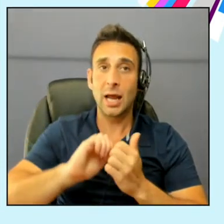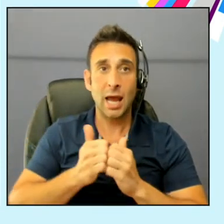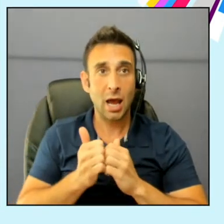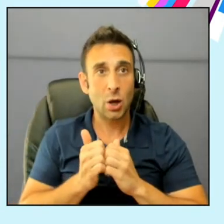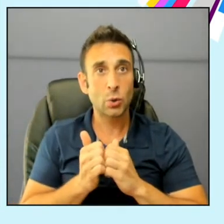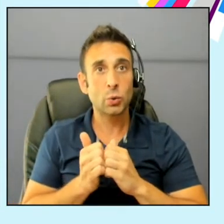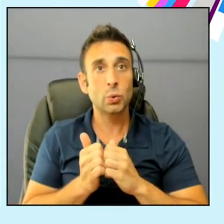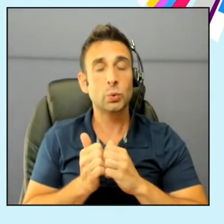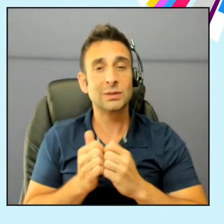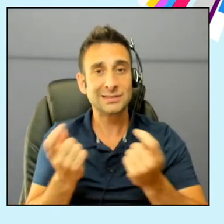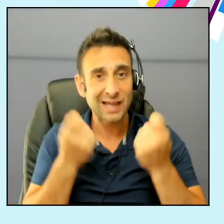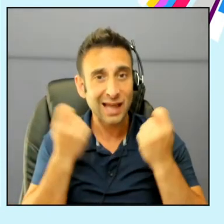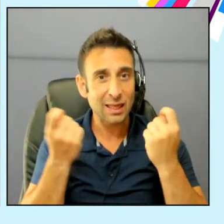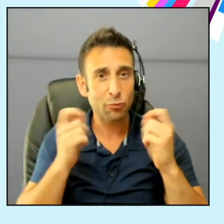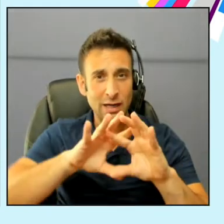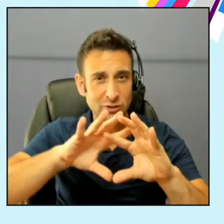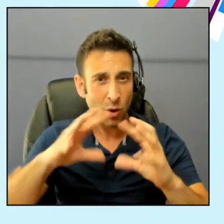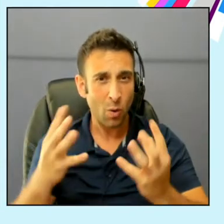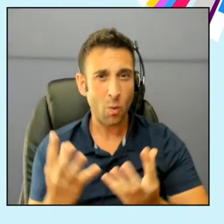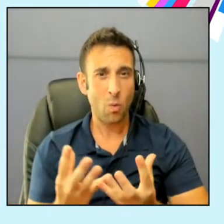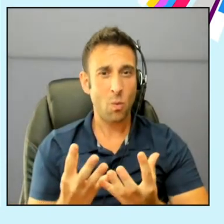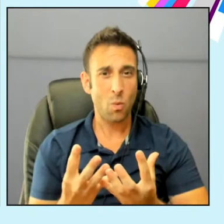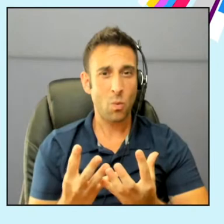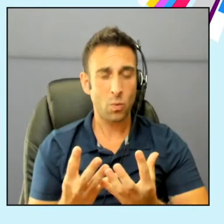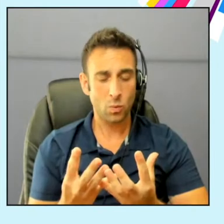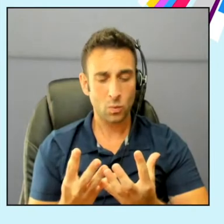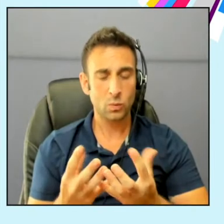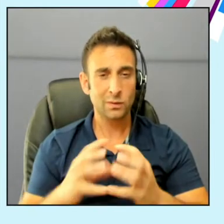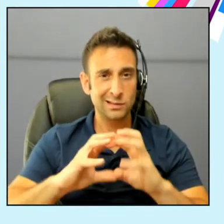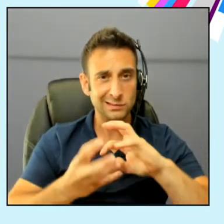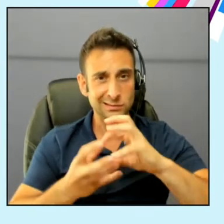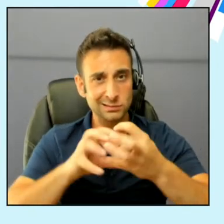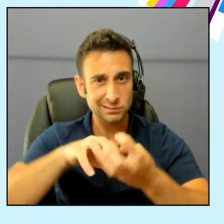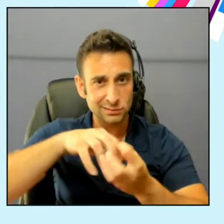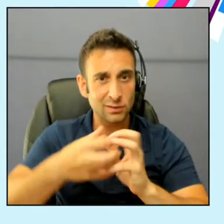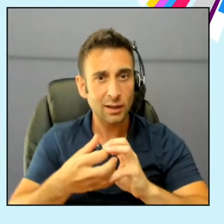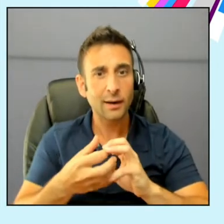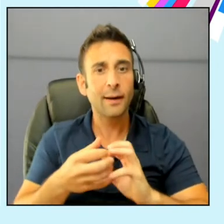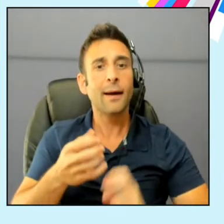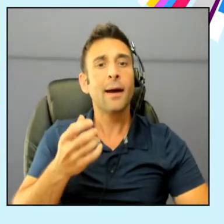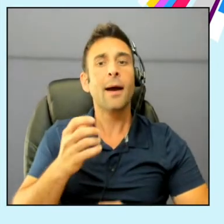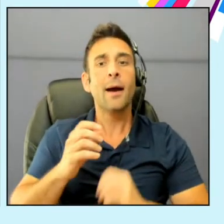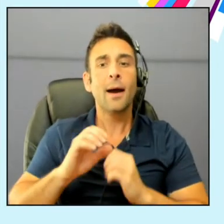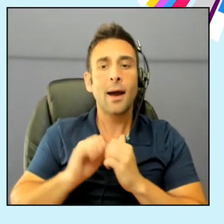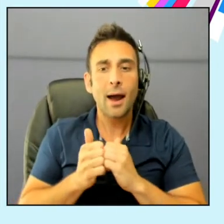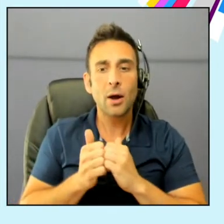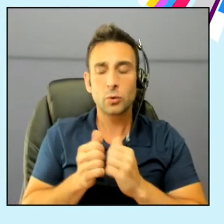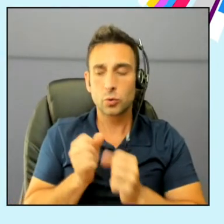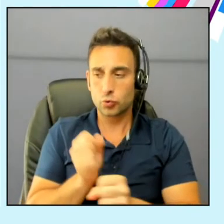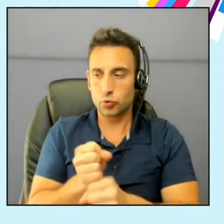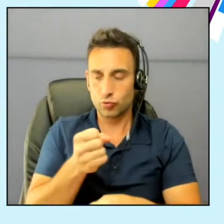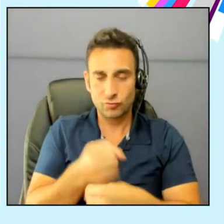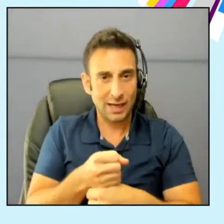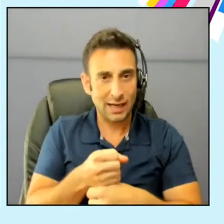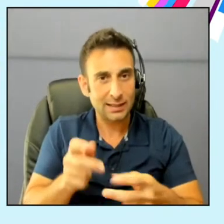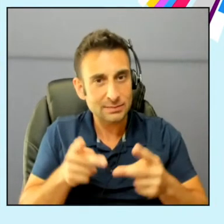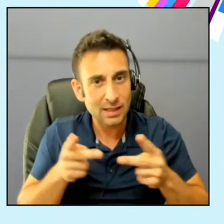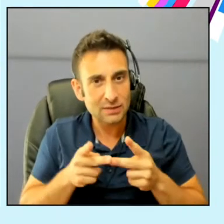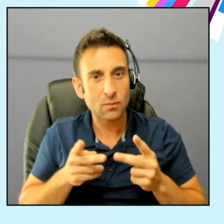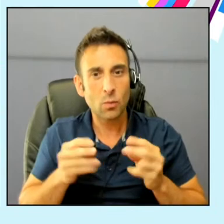whole, and until we learn to create these spaces of human rights